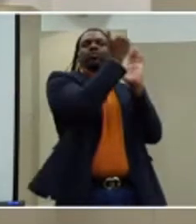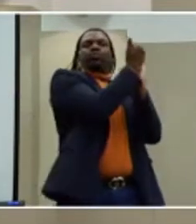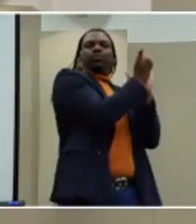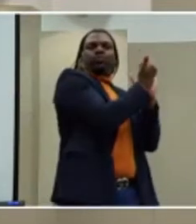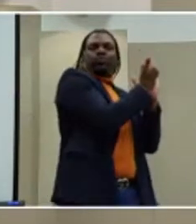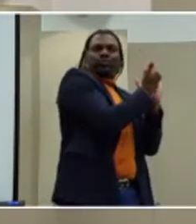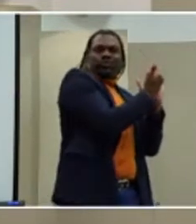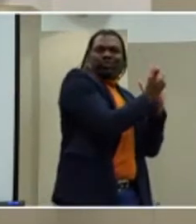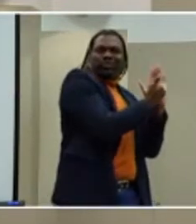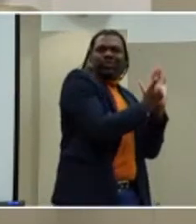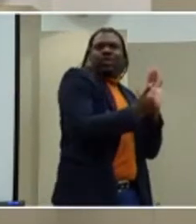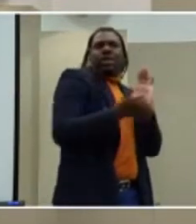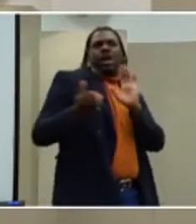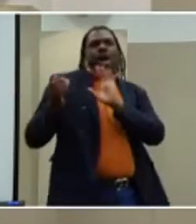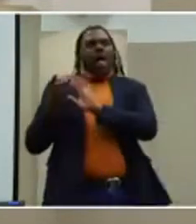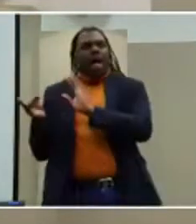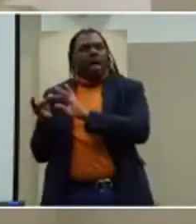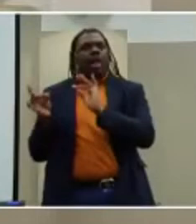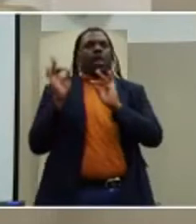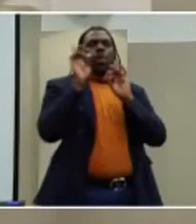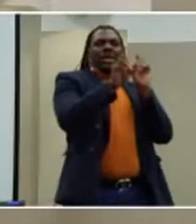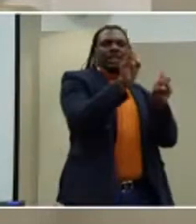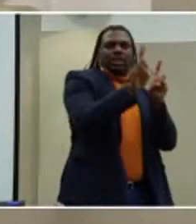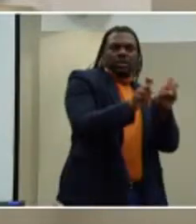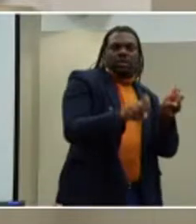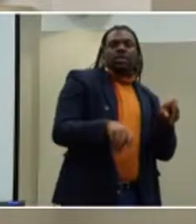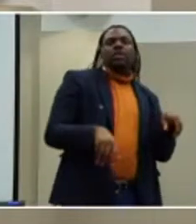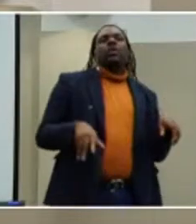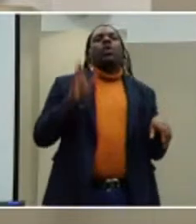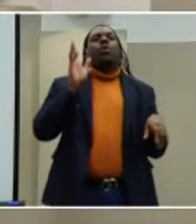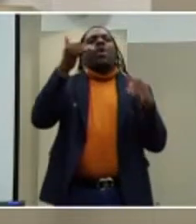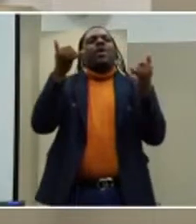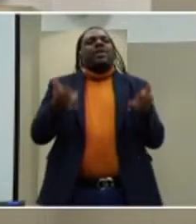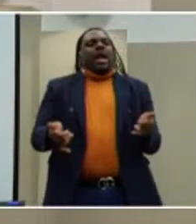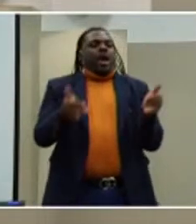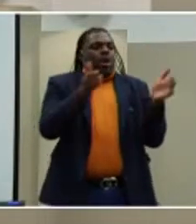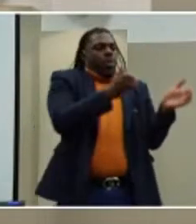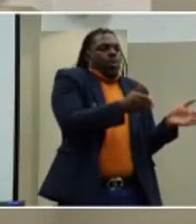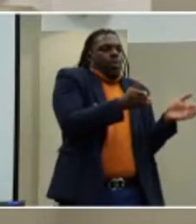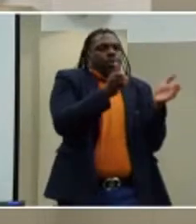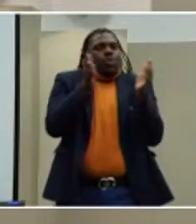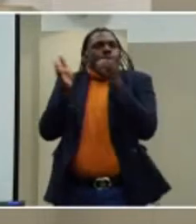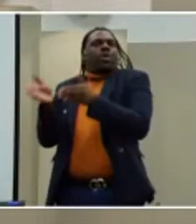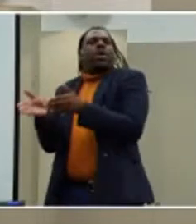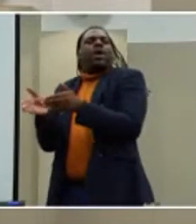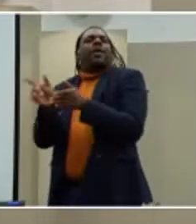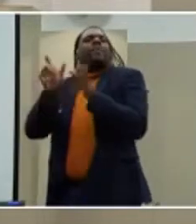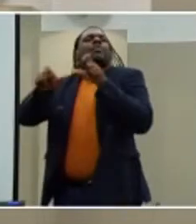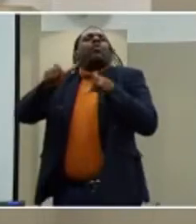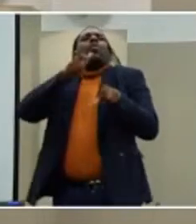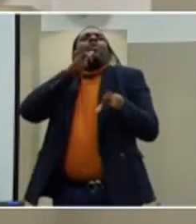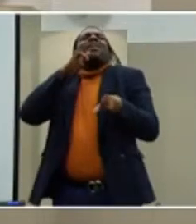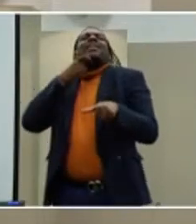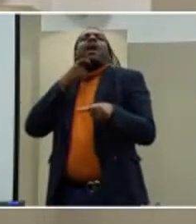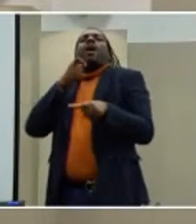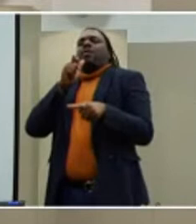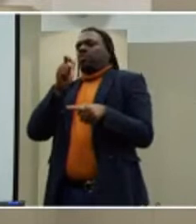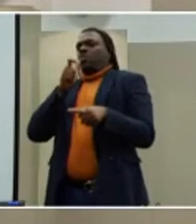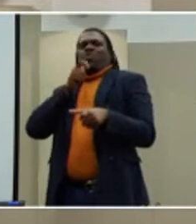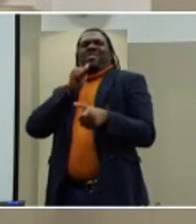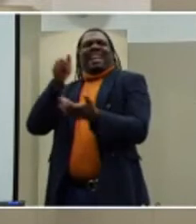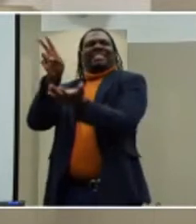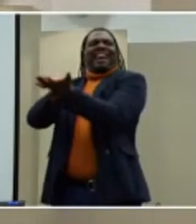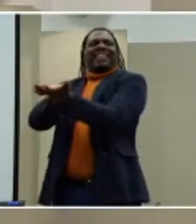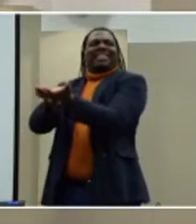questions or actually comments who have been signed in. We'll now move to the signed in, the non-signed in person. I'm going to have this gentleman right here